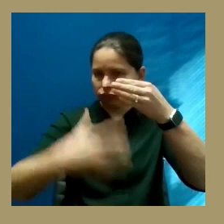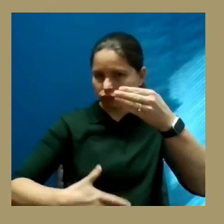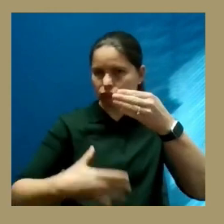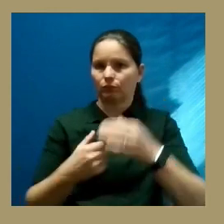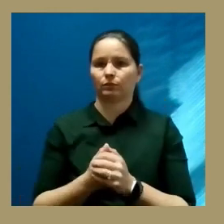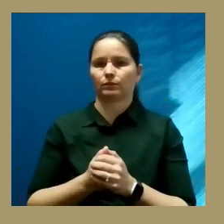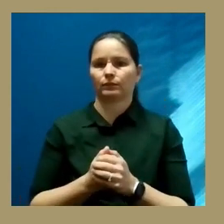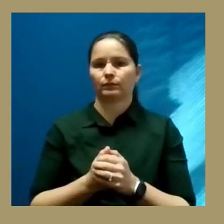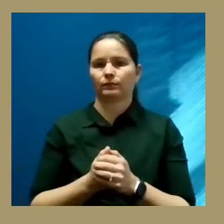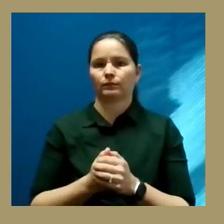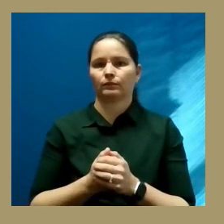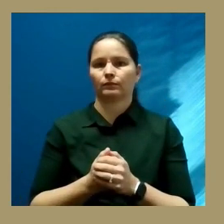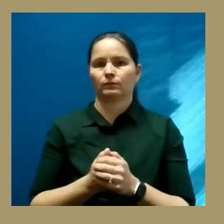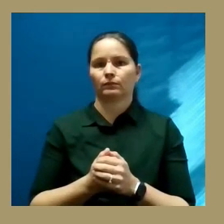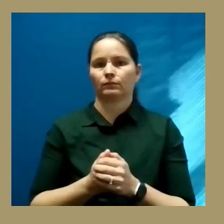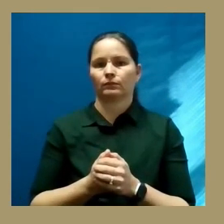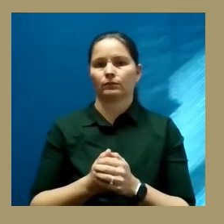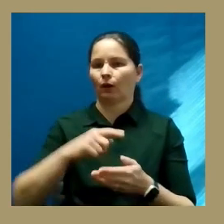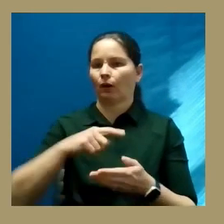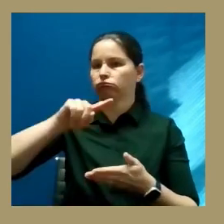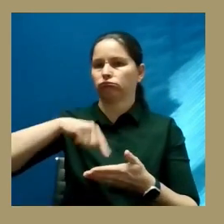that scroll.